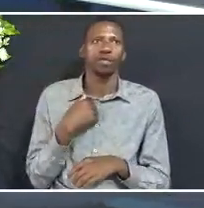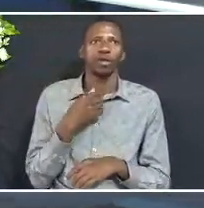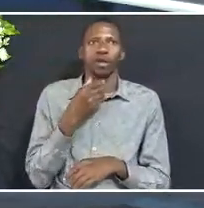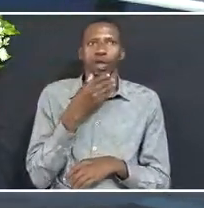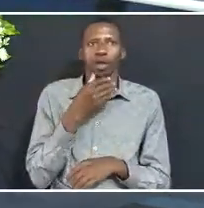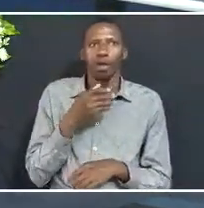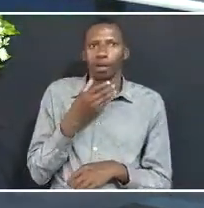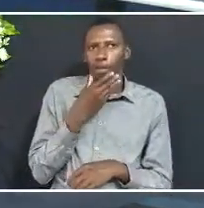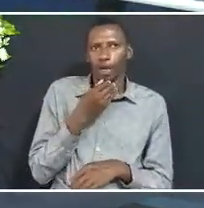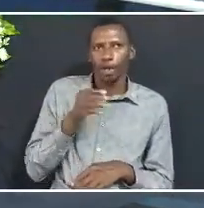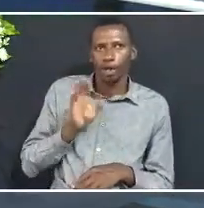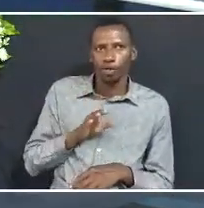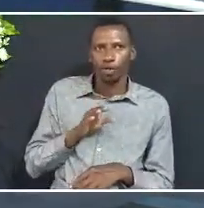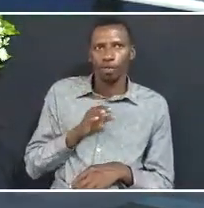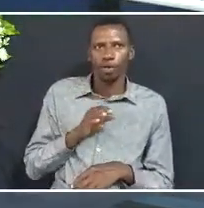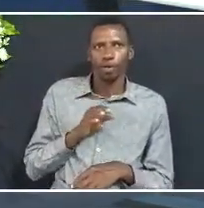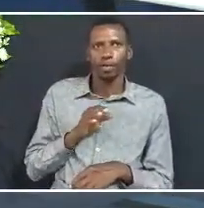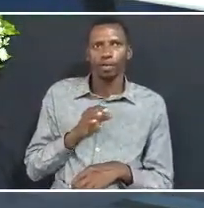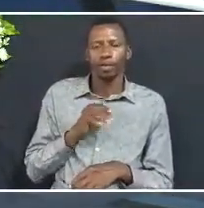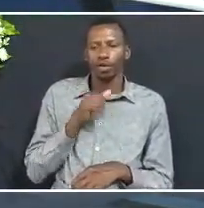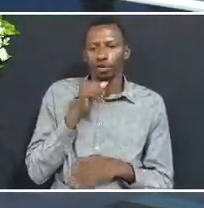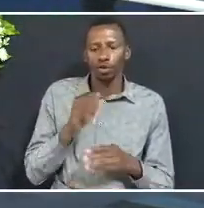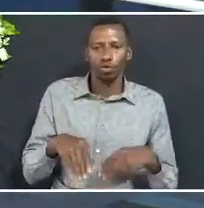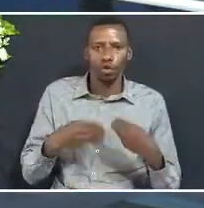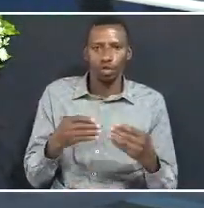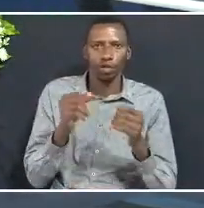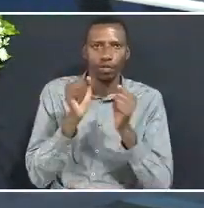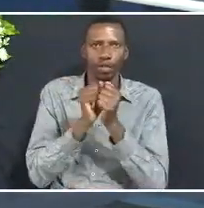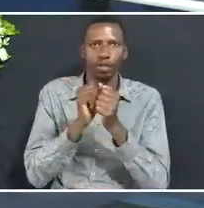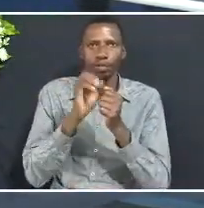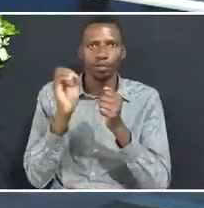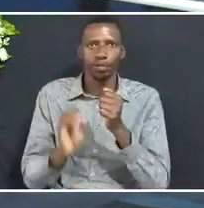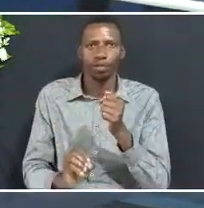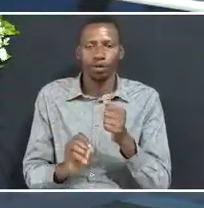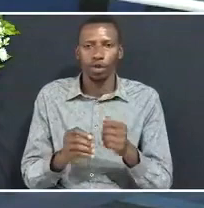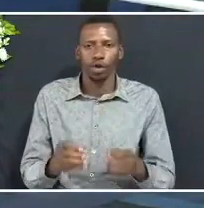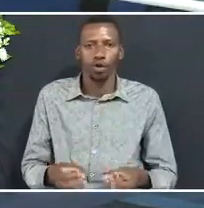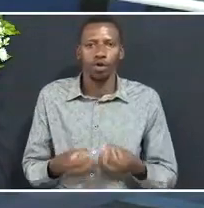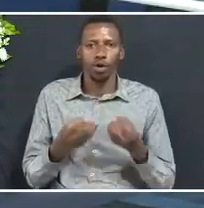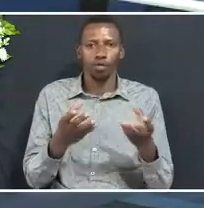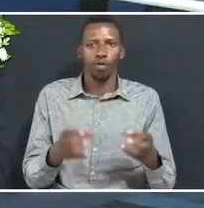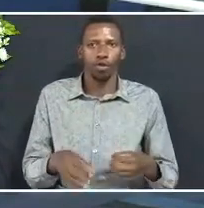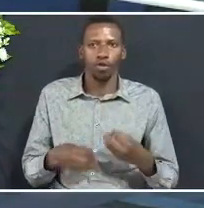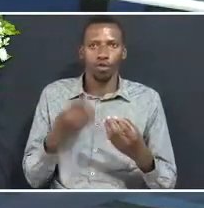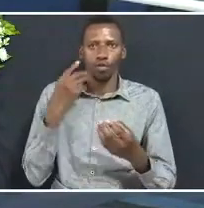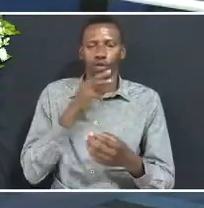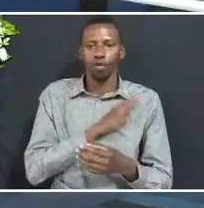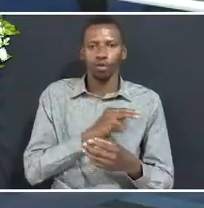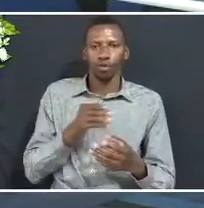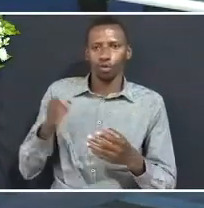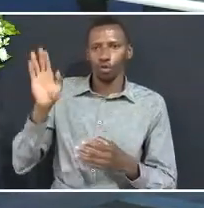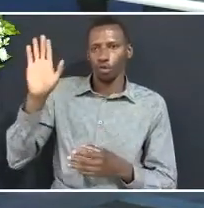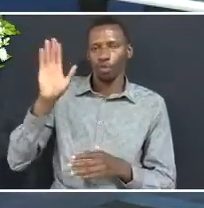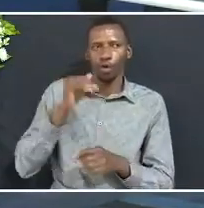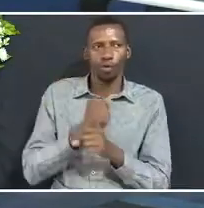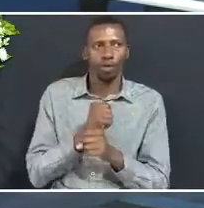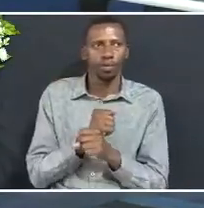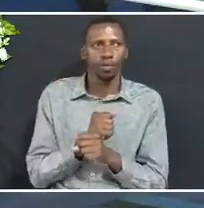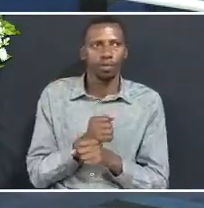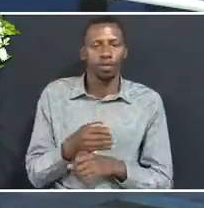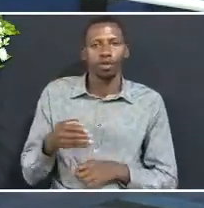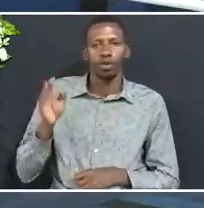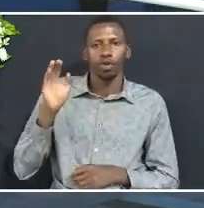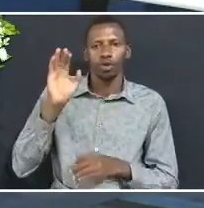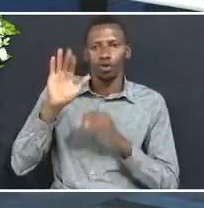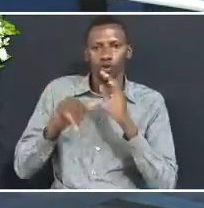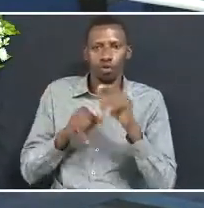women are not faithful in giving tithes and offerings for the mission of God's work. God has called you for that very purpose. He has not